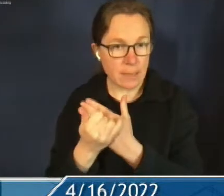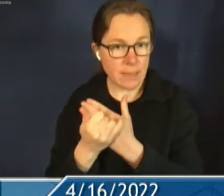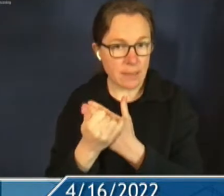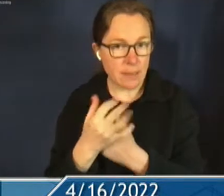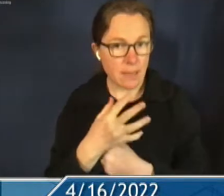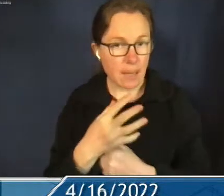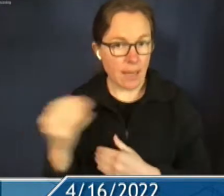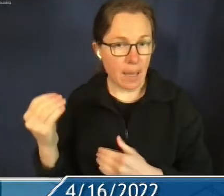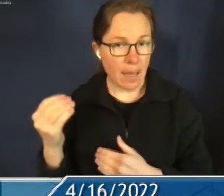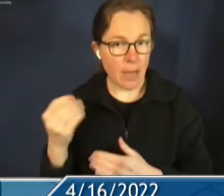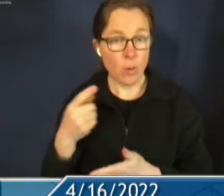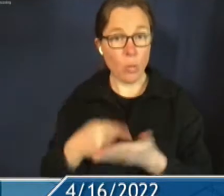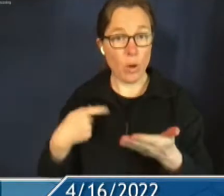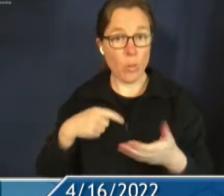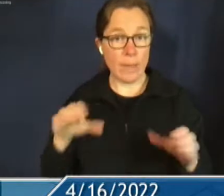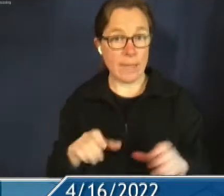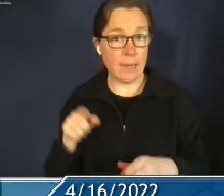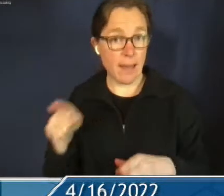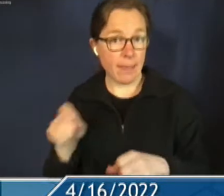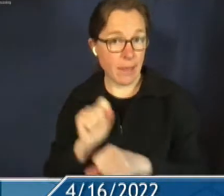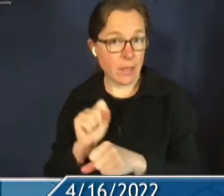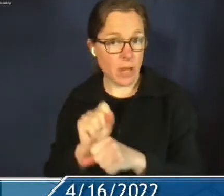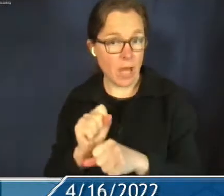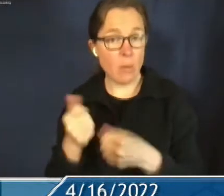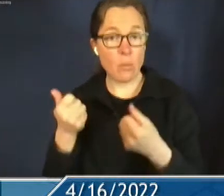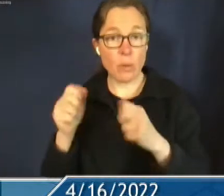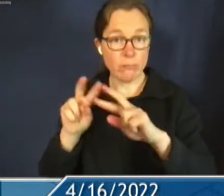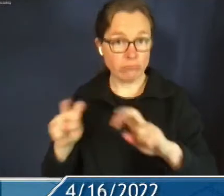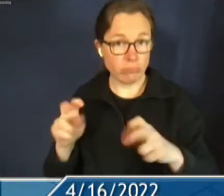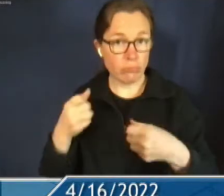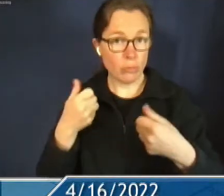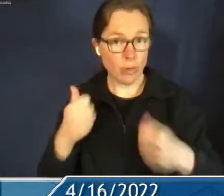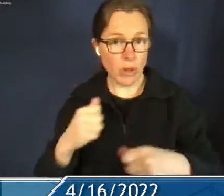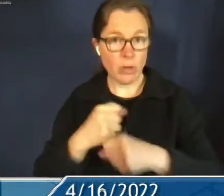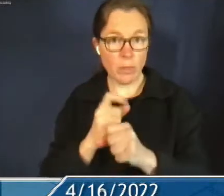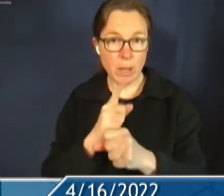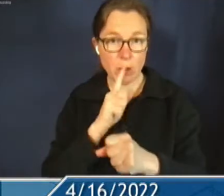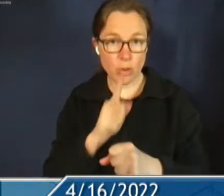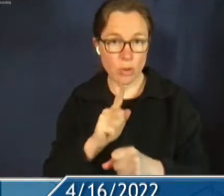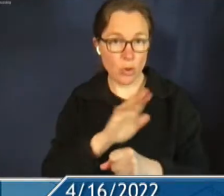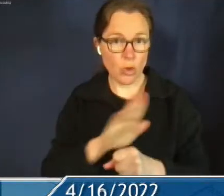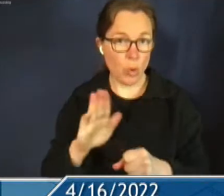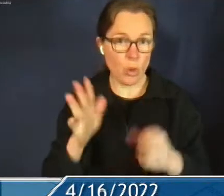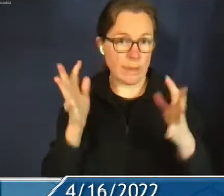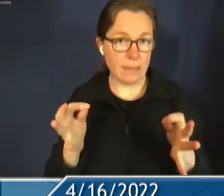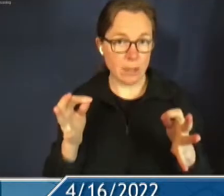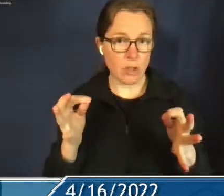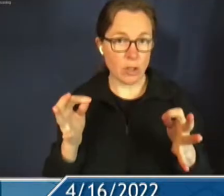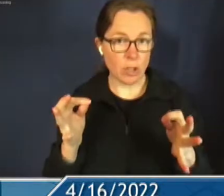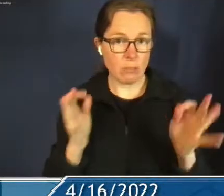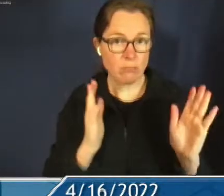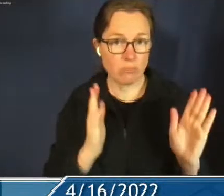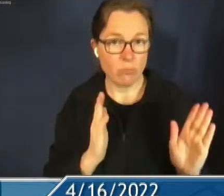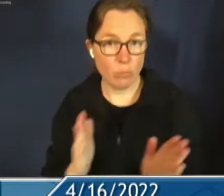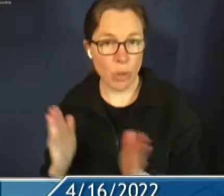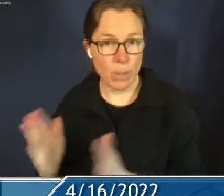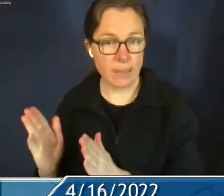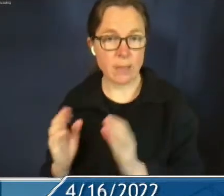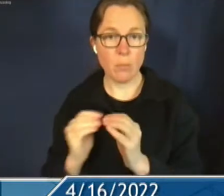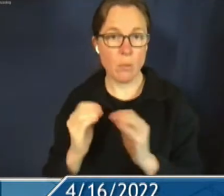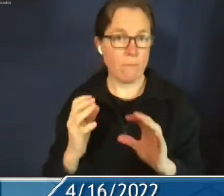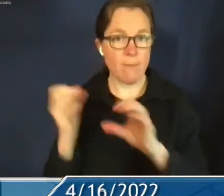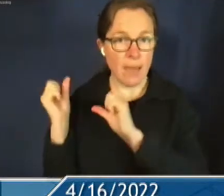what we did there is we looked at trying to make sure that the decision-making process was quicker,